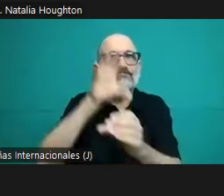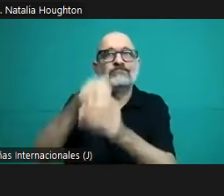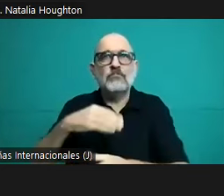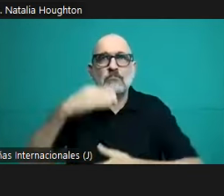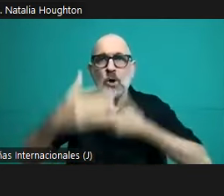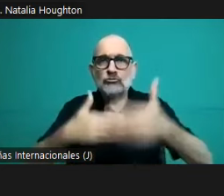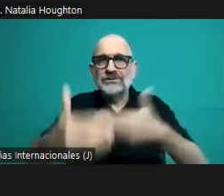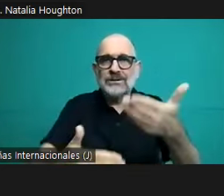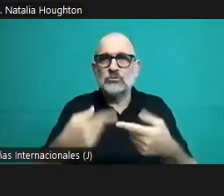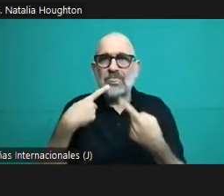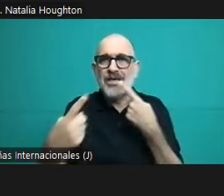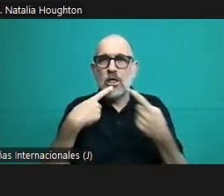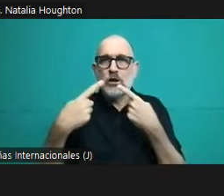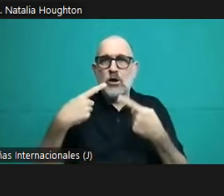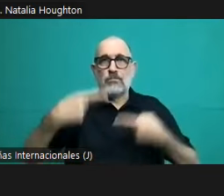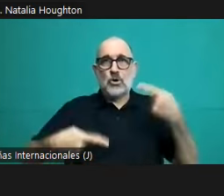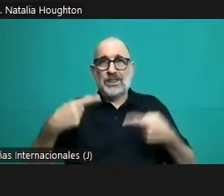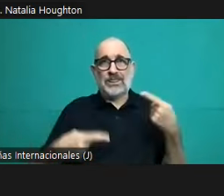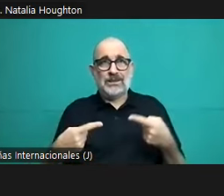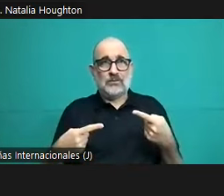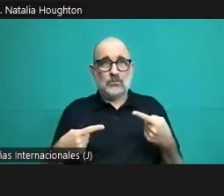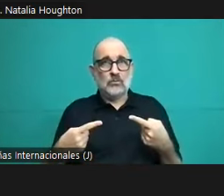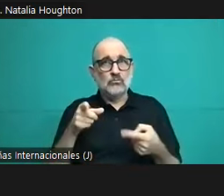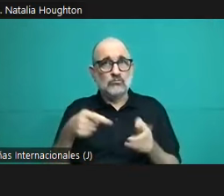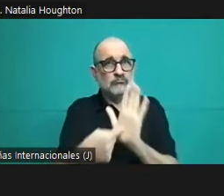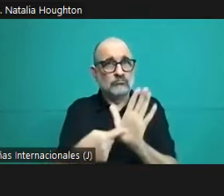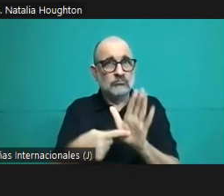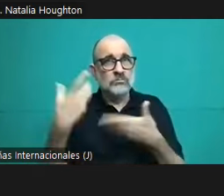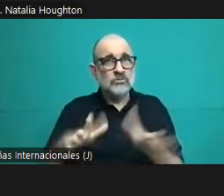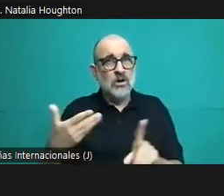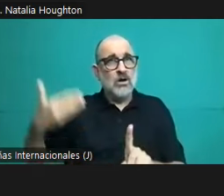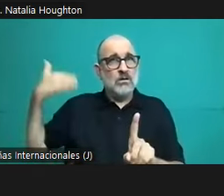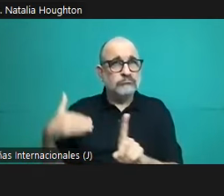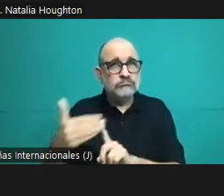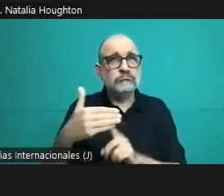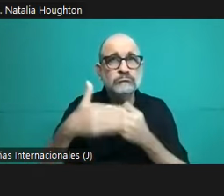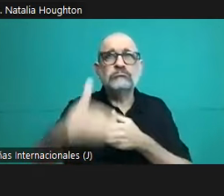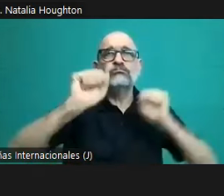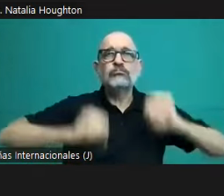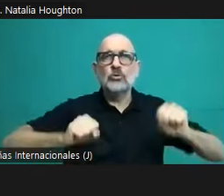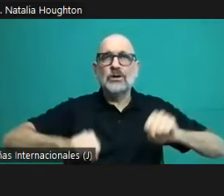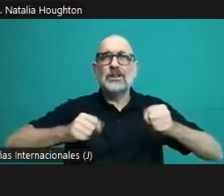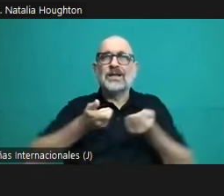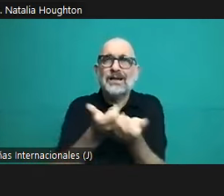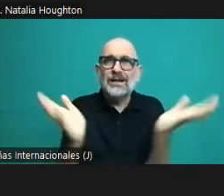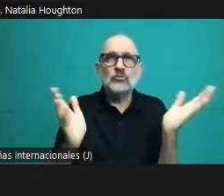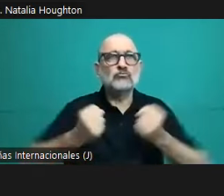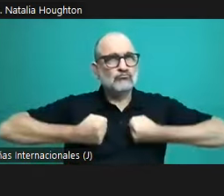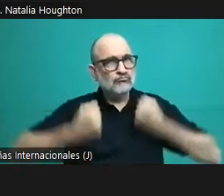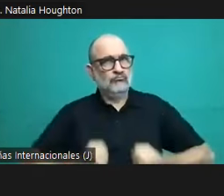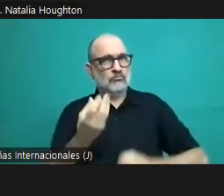And also it includes factors such as acceptability by the population, taking into account